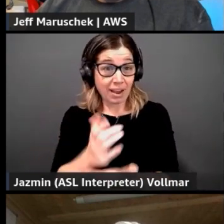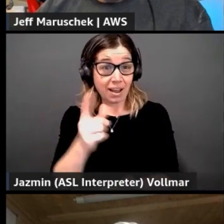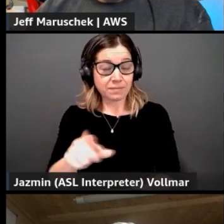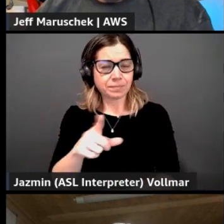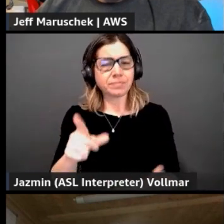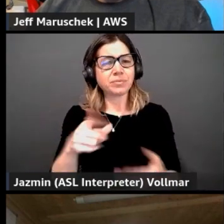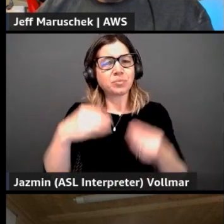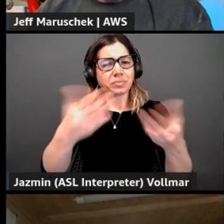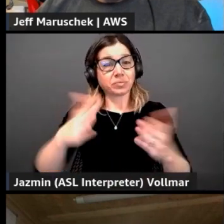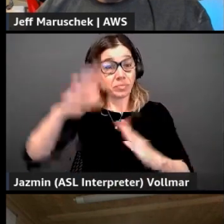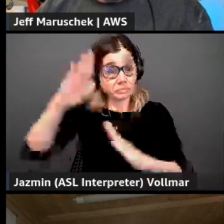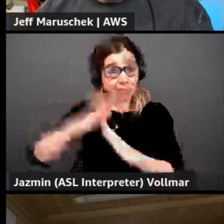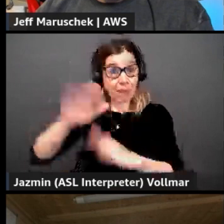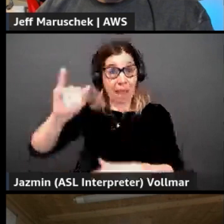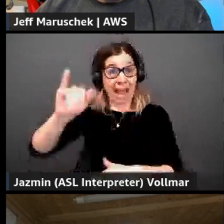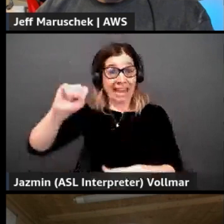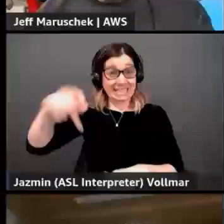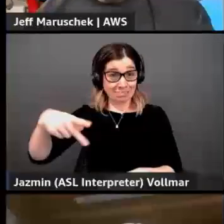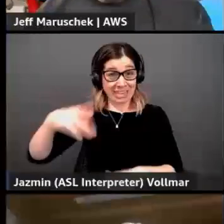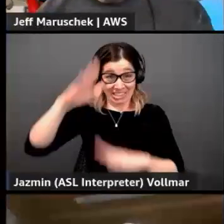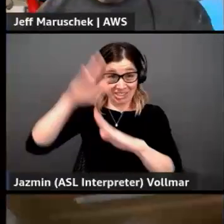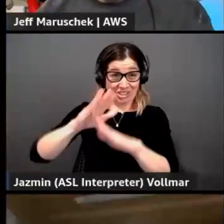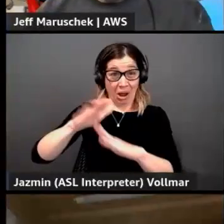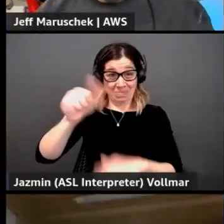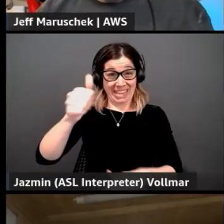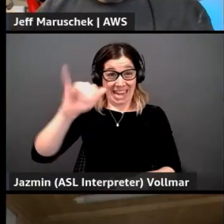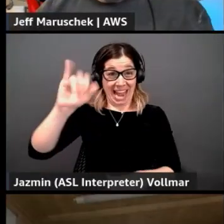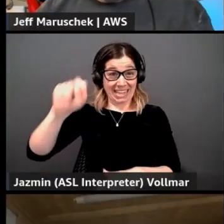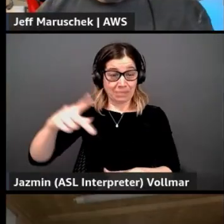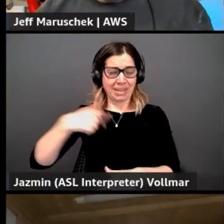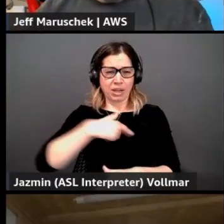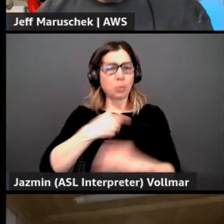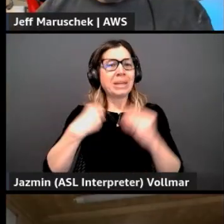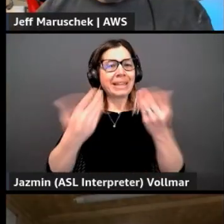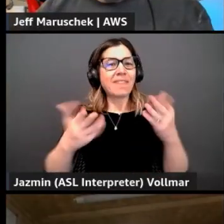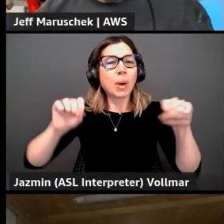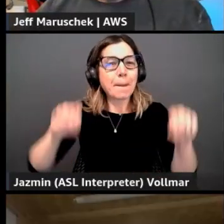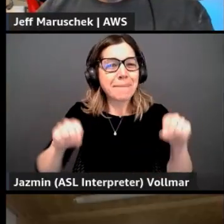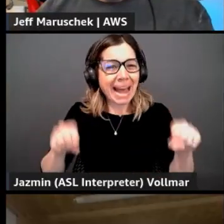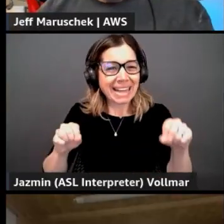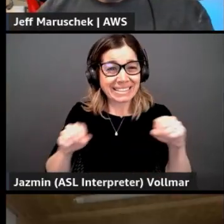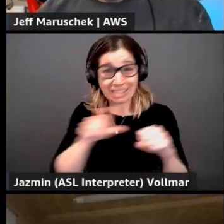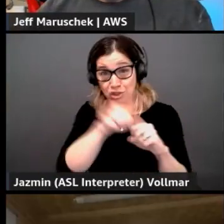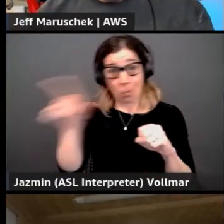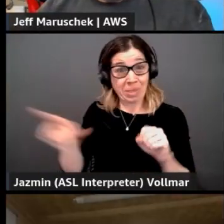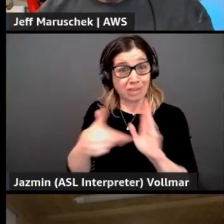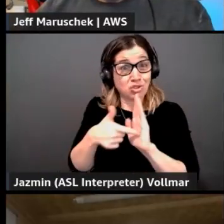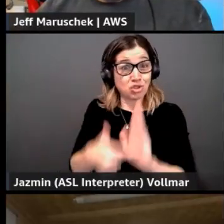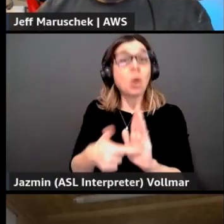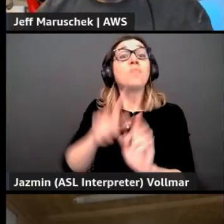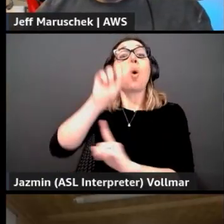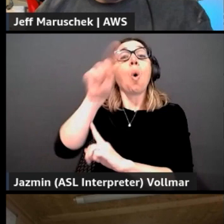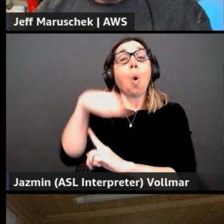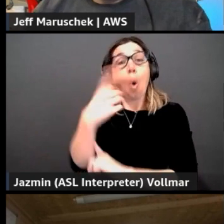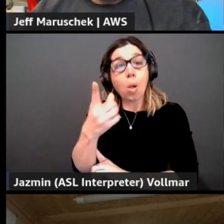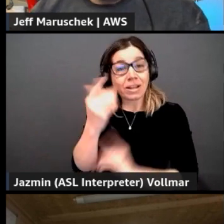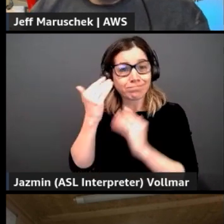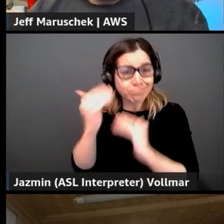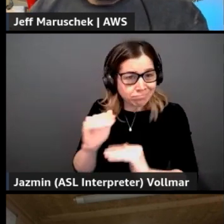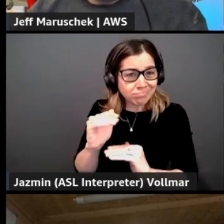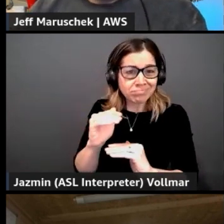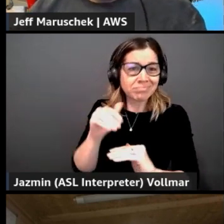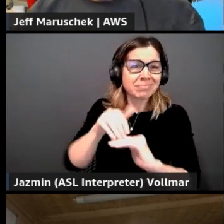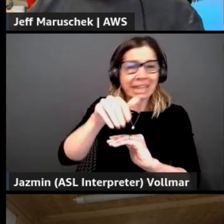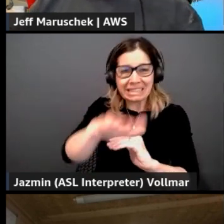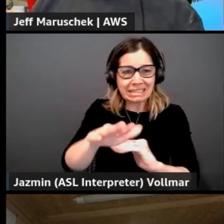top ISPs, top 10 ISPs, we give you the capacity. So this is illustrative of what I said about only sending the capacity that they